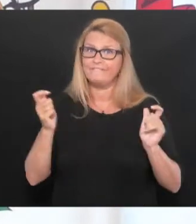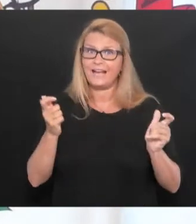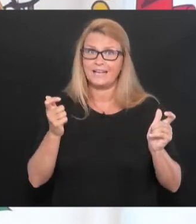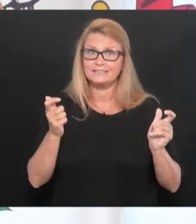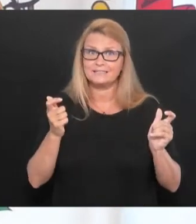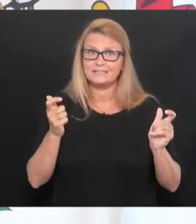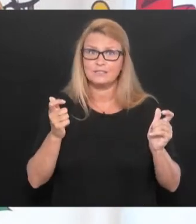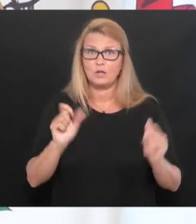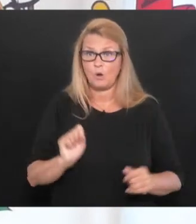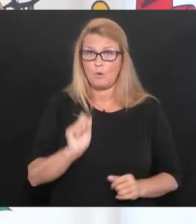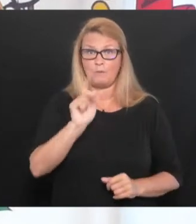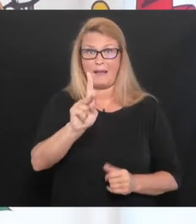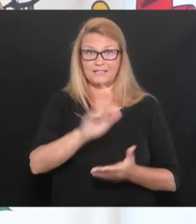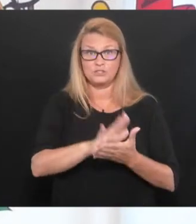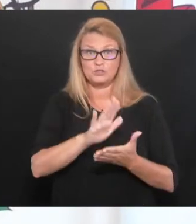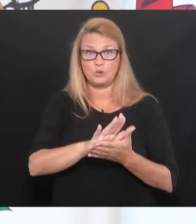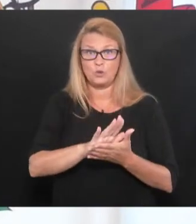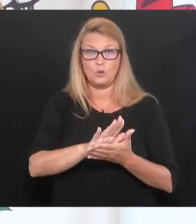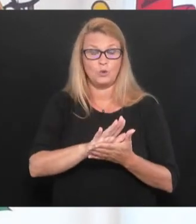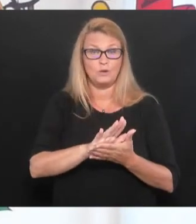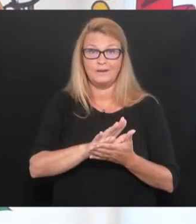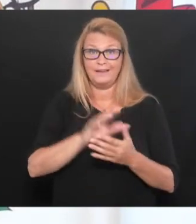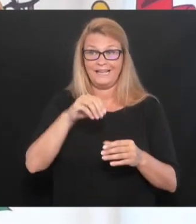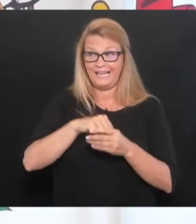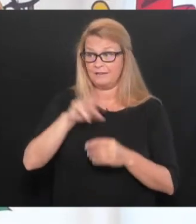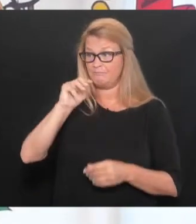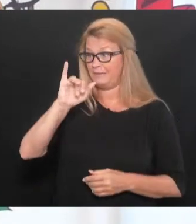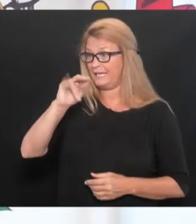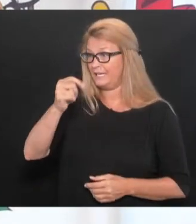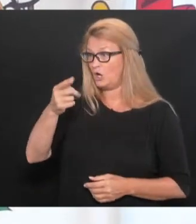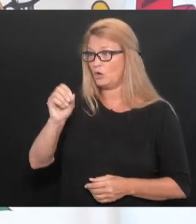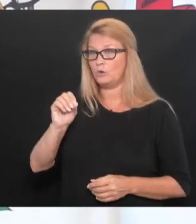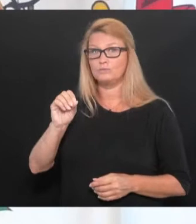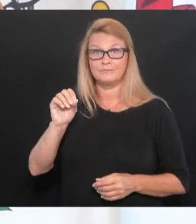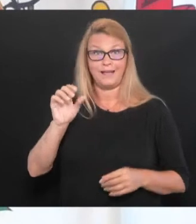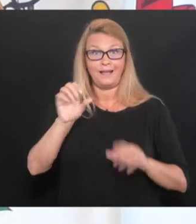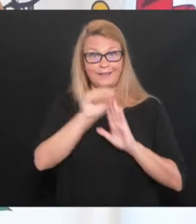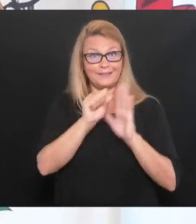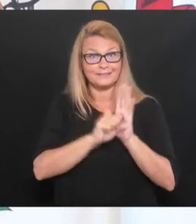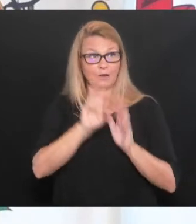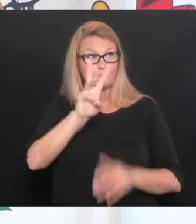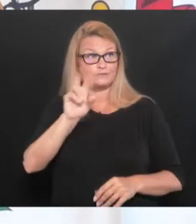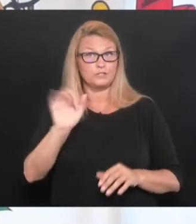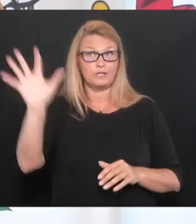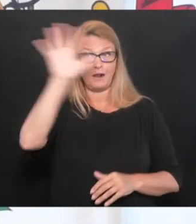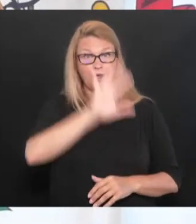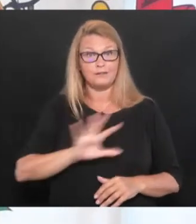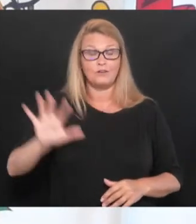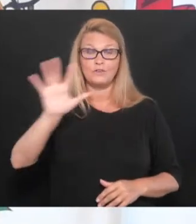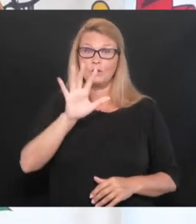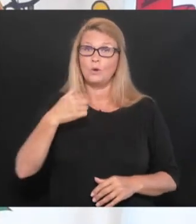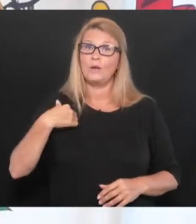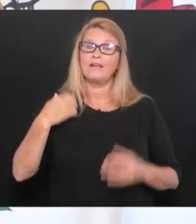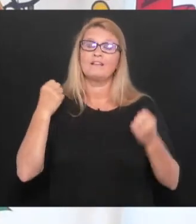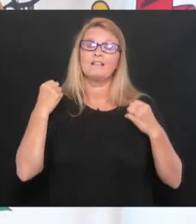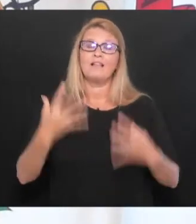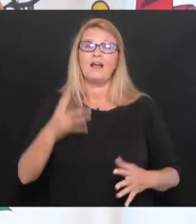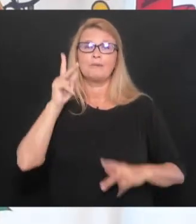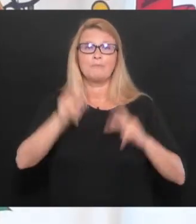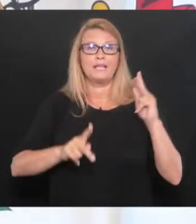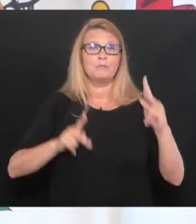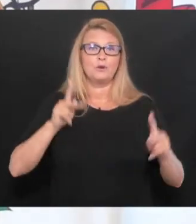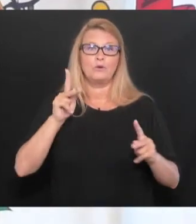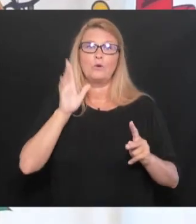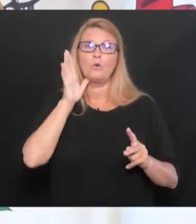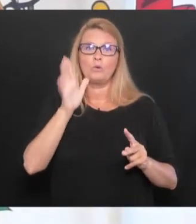We're going back to school in Mingo County, just like all of our counties. Absolutely, in Mingo County, that we absolutely have a lot of people that I'm sure are